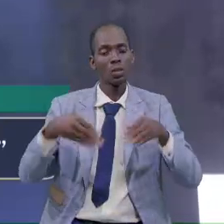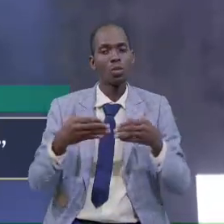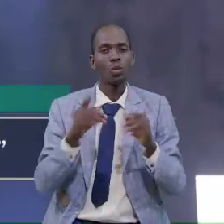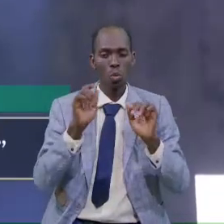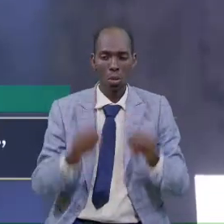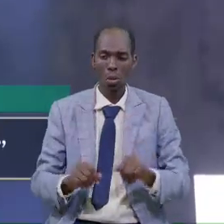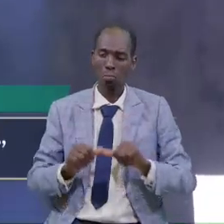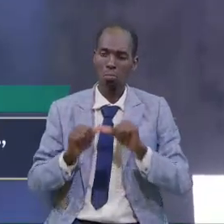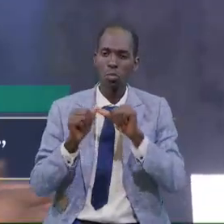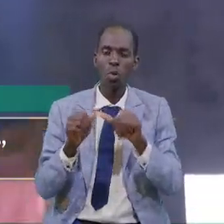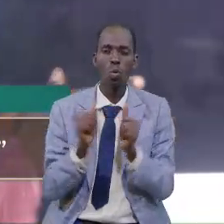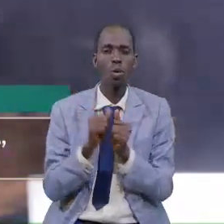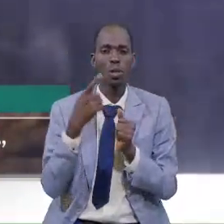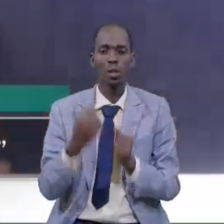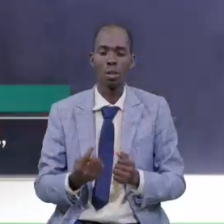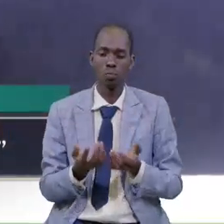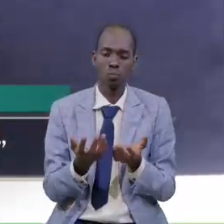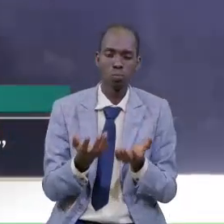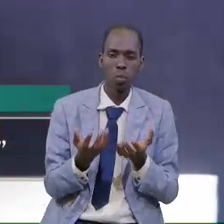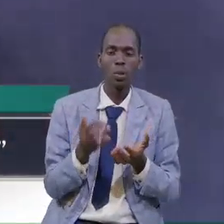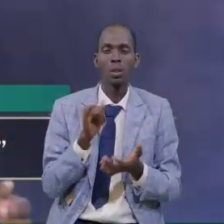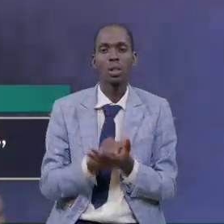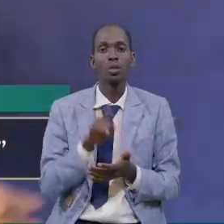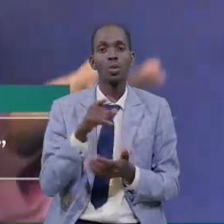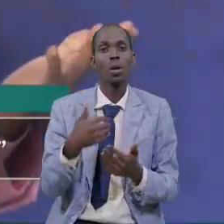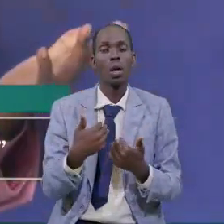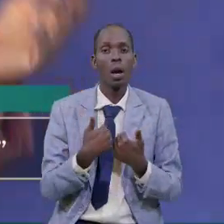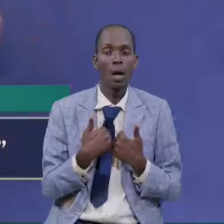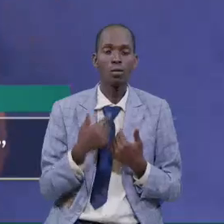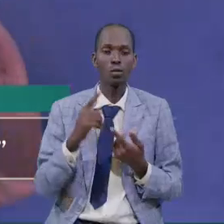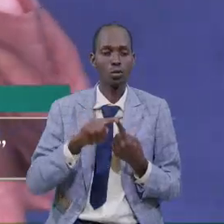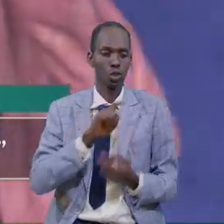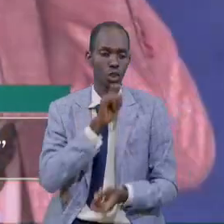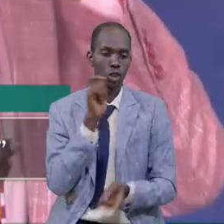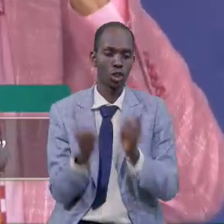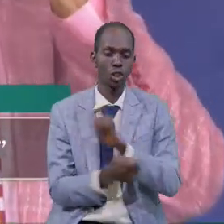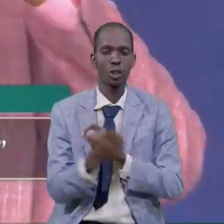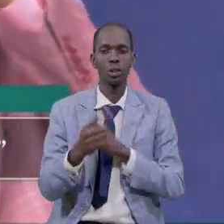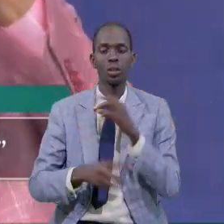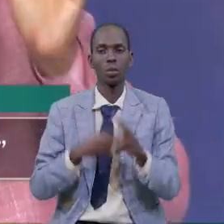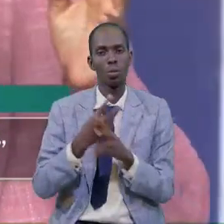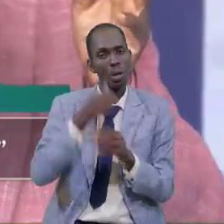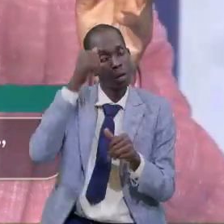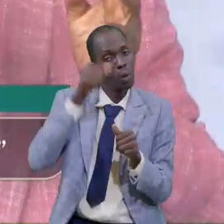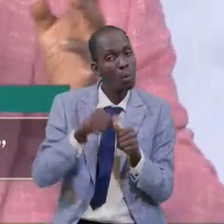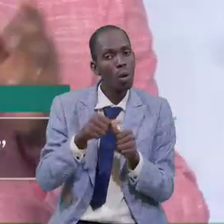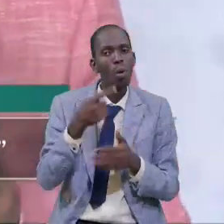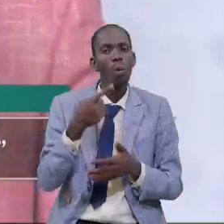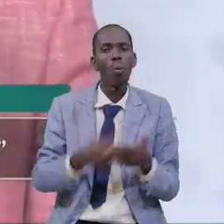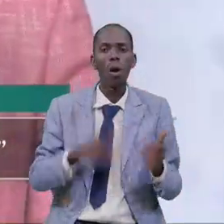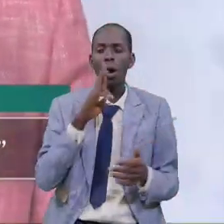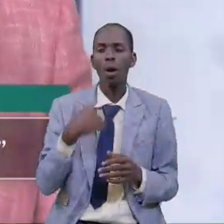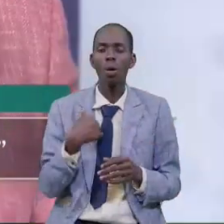passion you have to change the world. Remember again, what are we talking about? Changing the